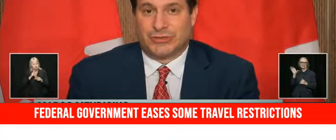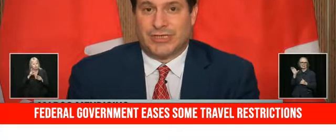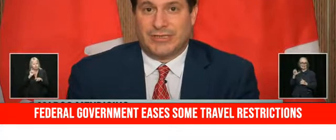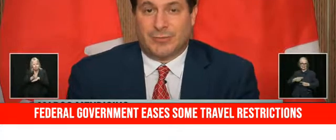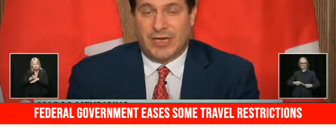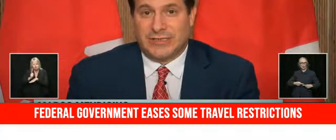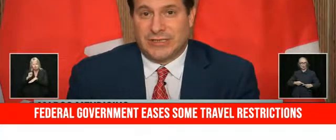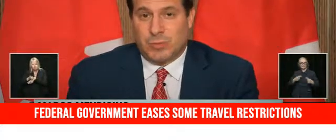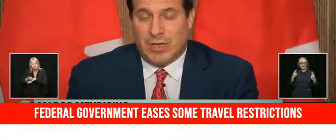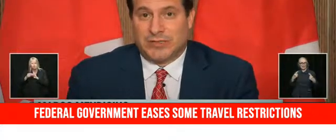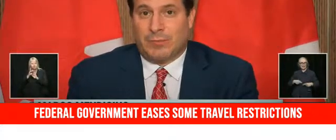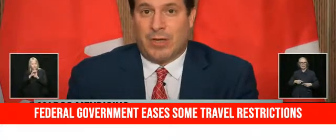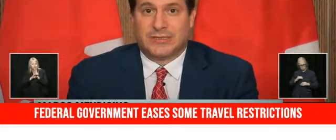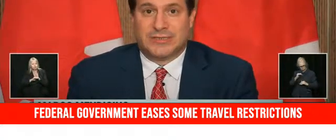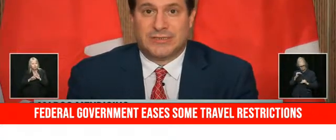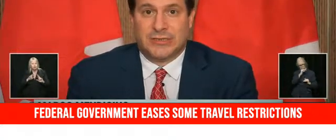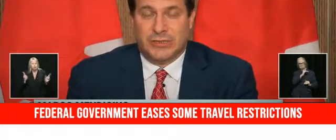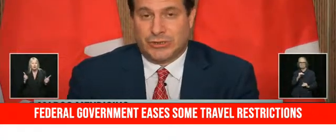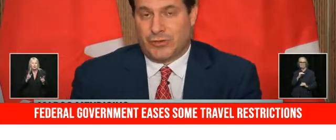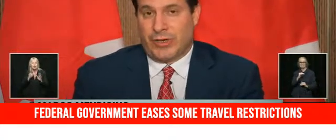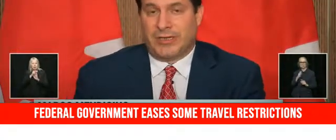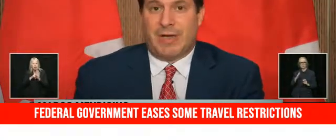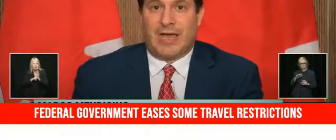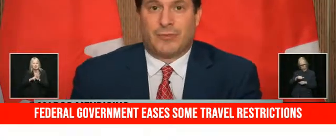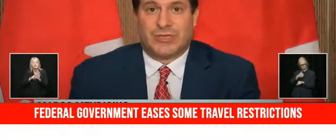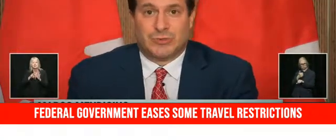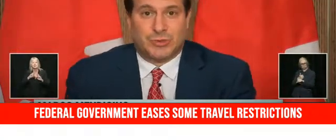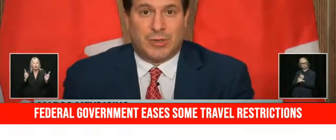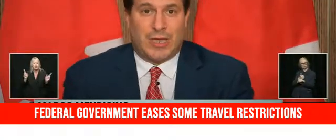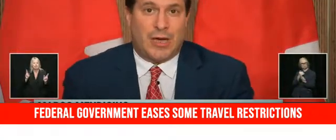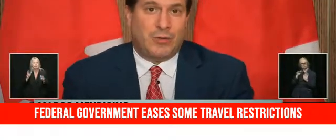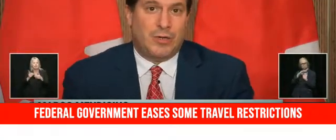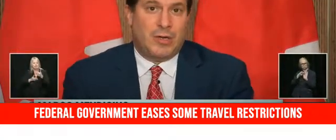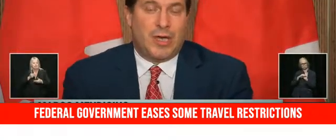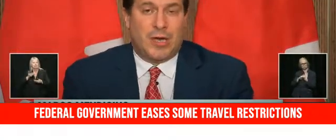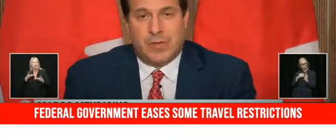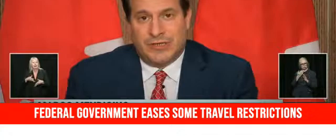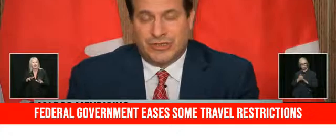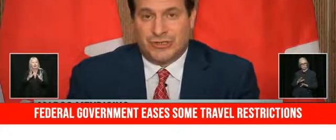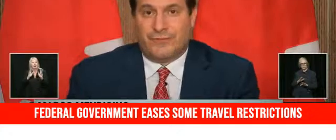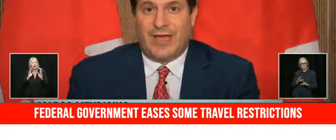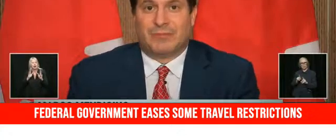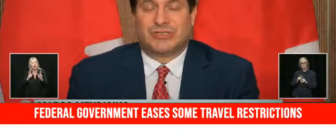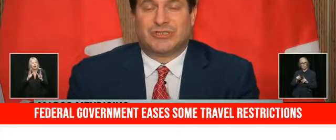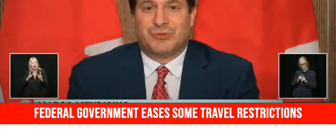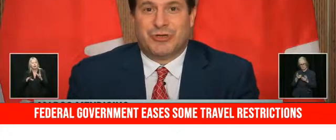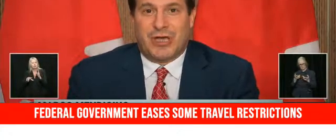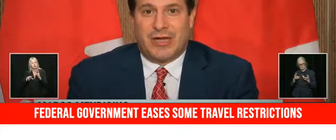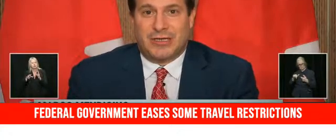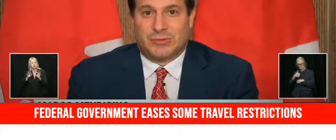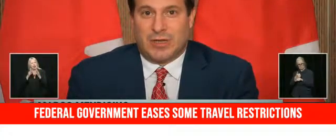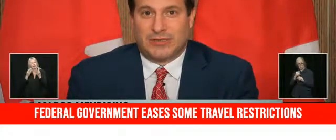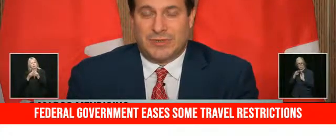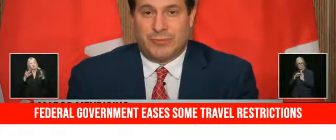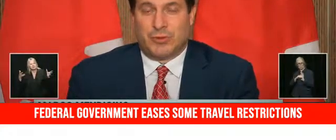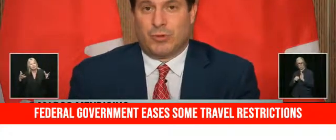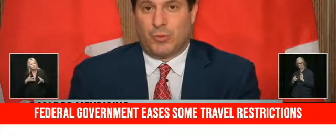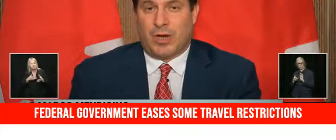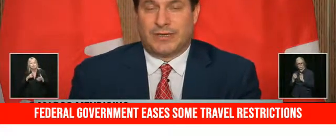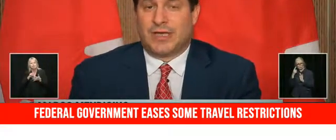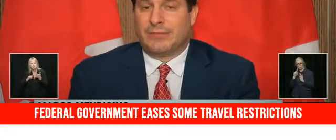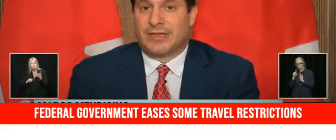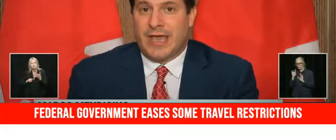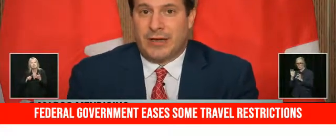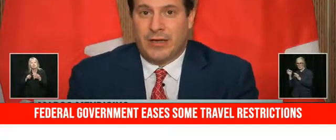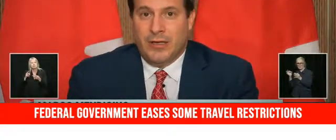those measures into place, as well as the policies to create the pathways which would allow additional families to be reunited, as well as people who